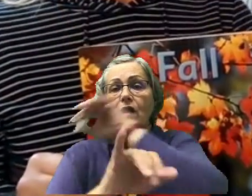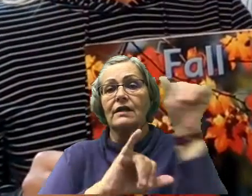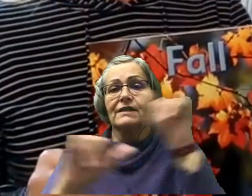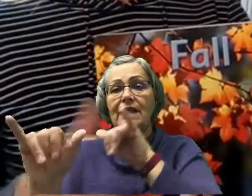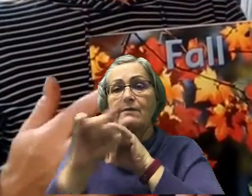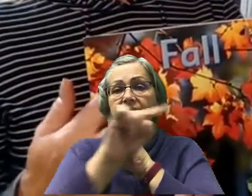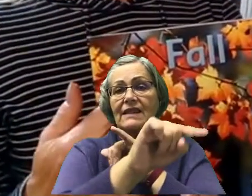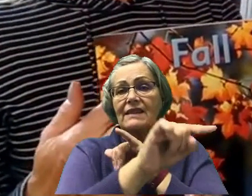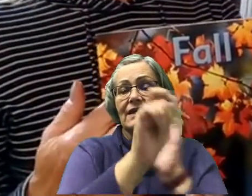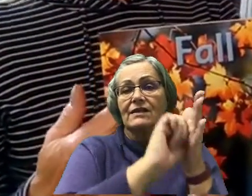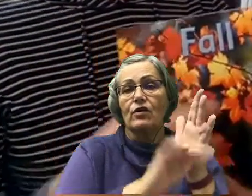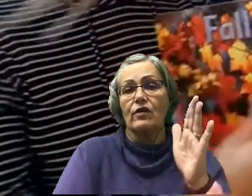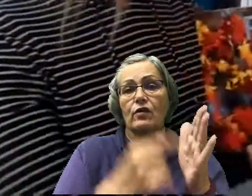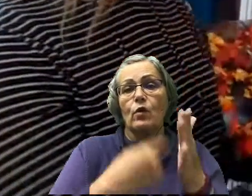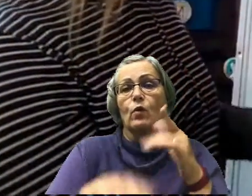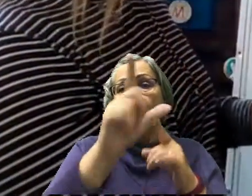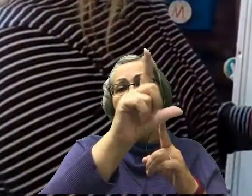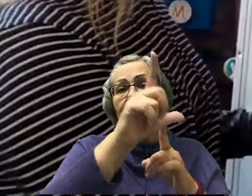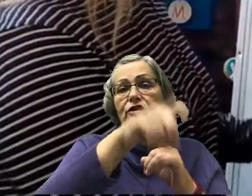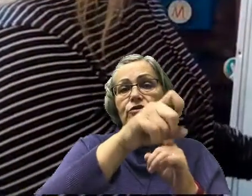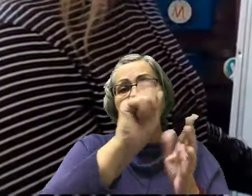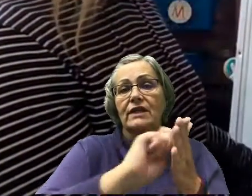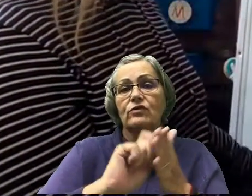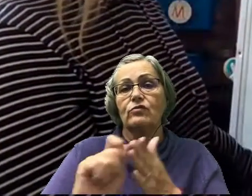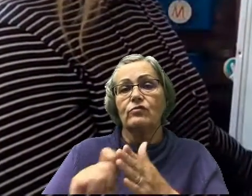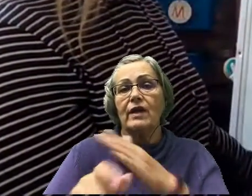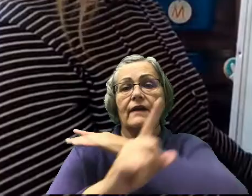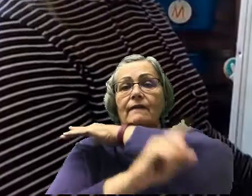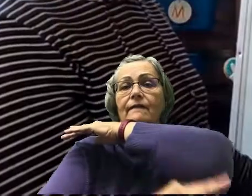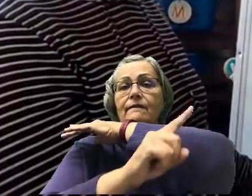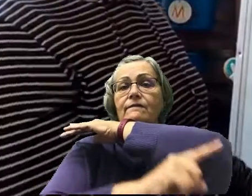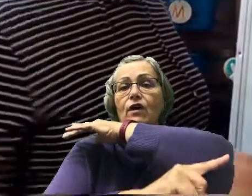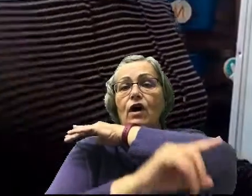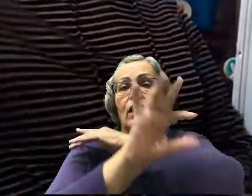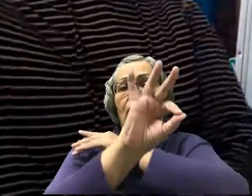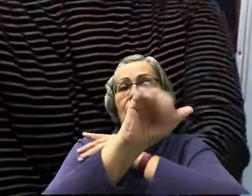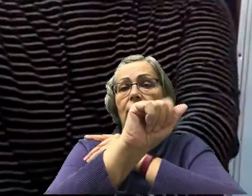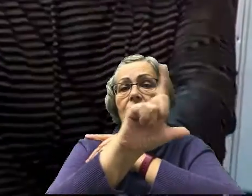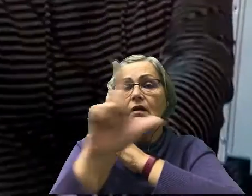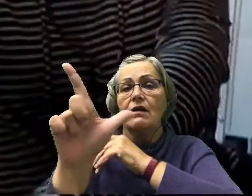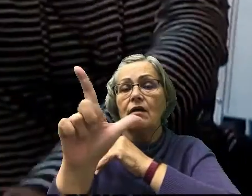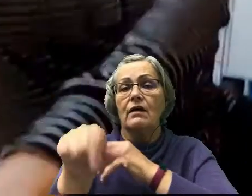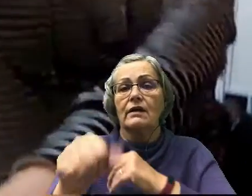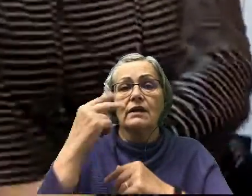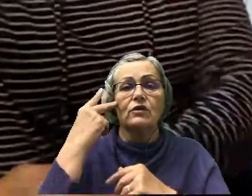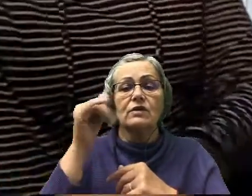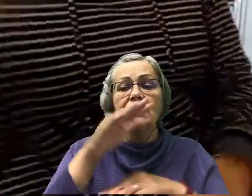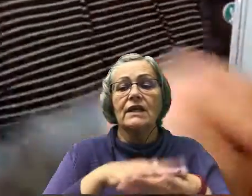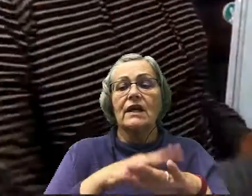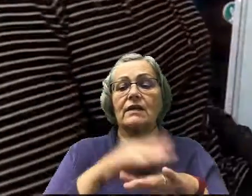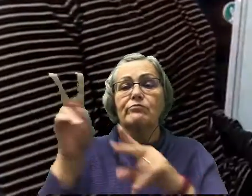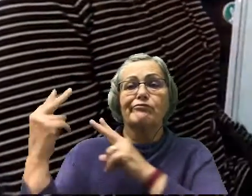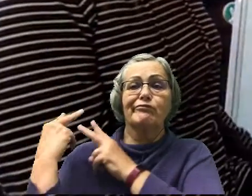okay? What letters do I need to write that word fall? Can you see it on my